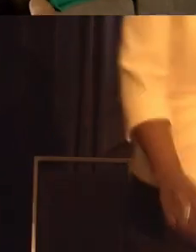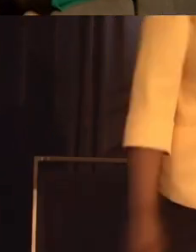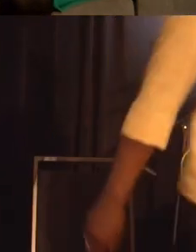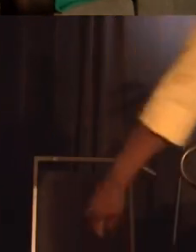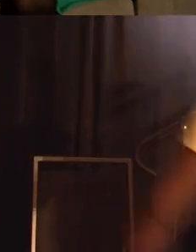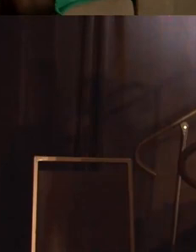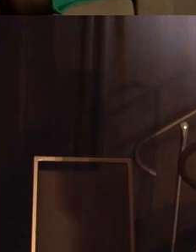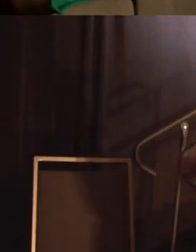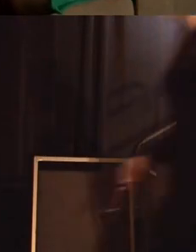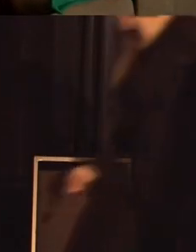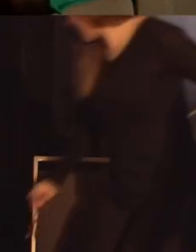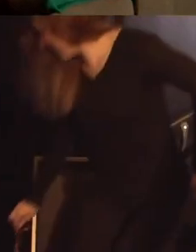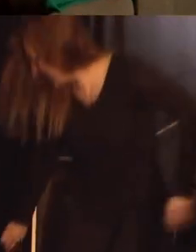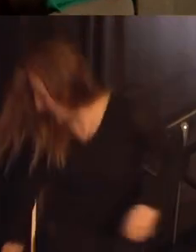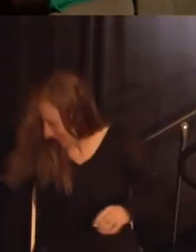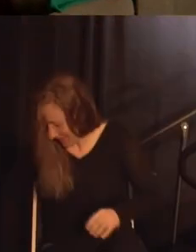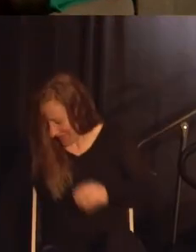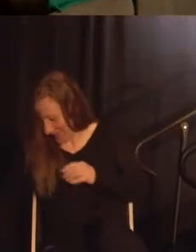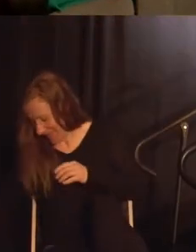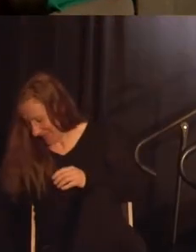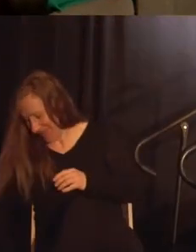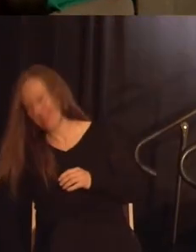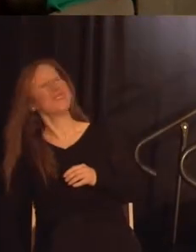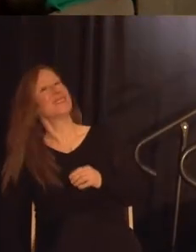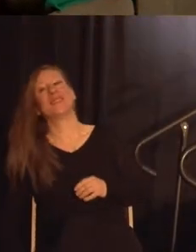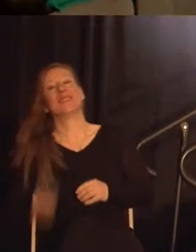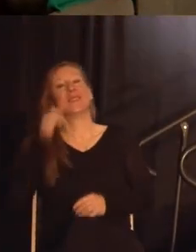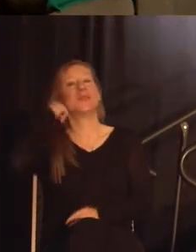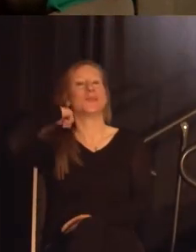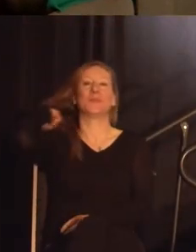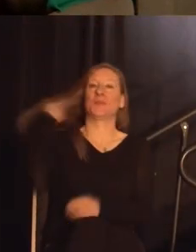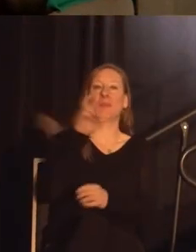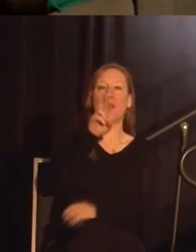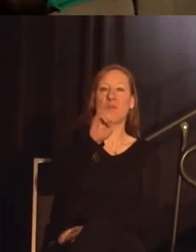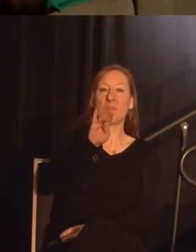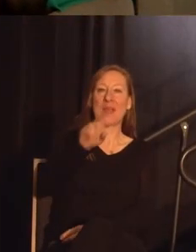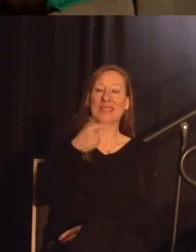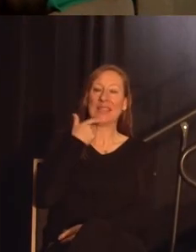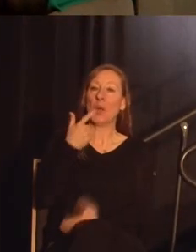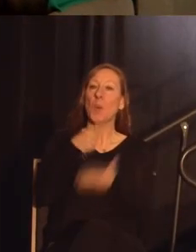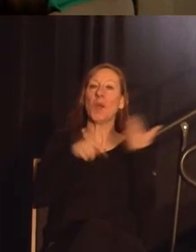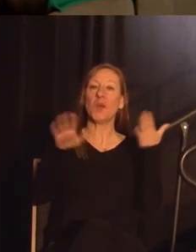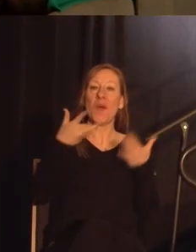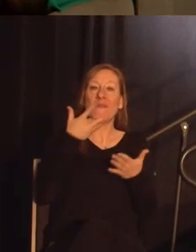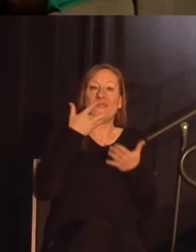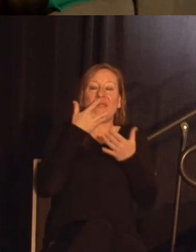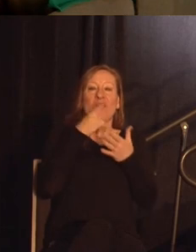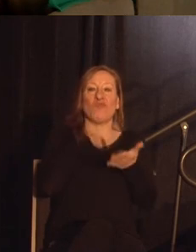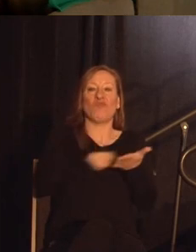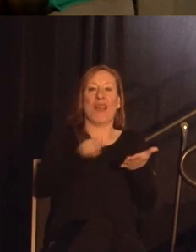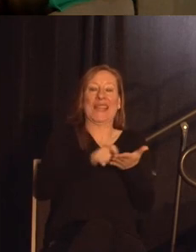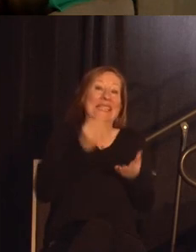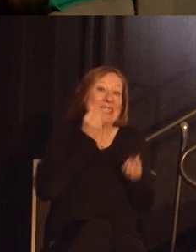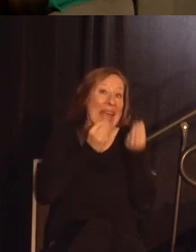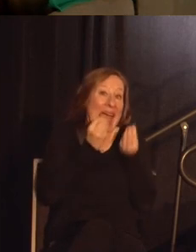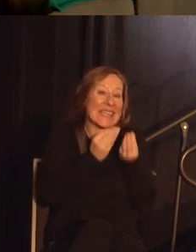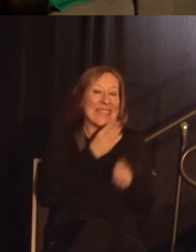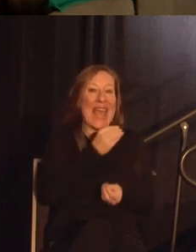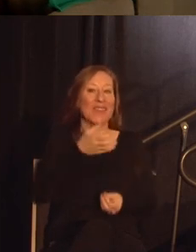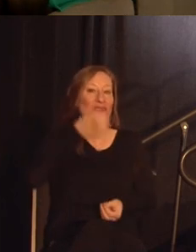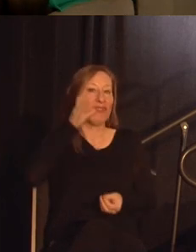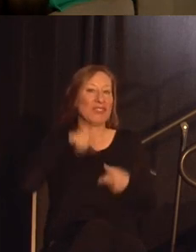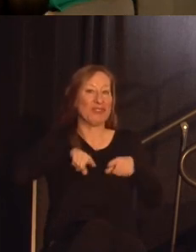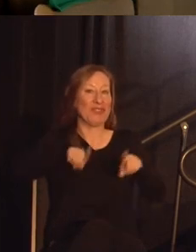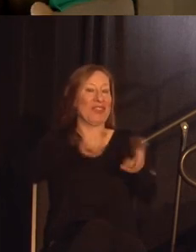know, you can hear the smile. I like that. Okay, I want to know, what are your favorite writing snacks and drinks? What do you